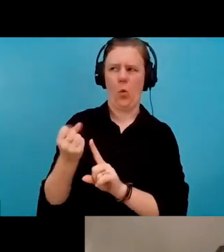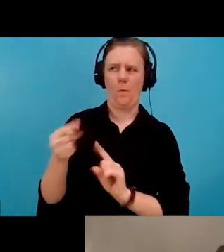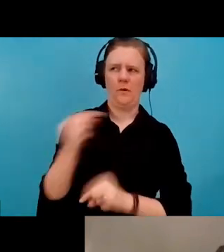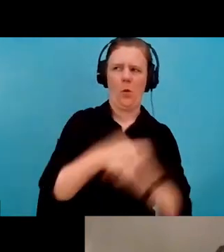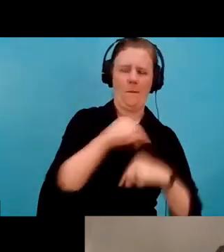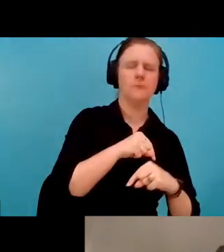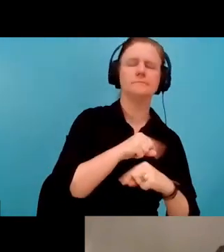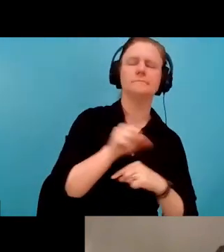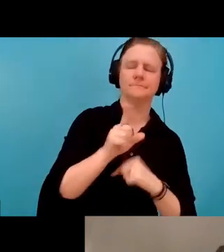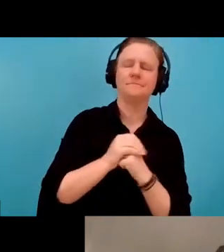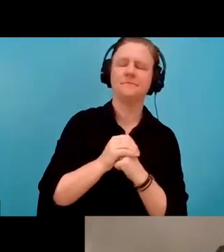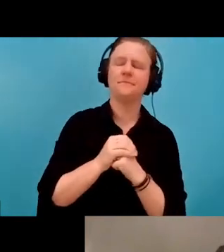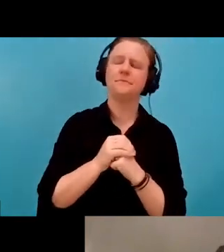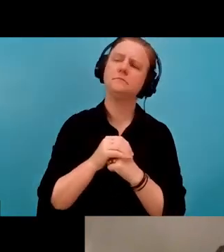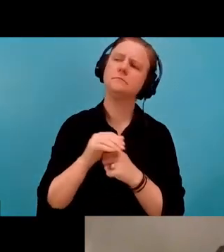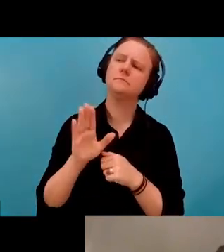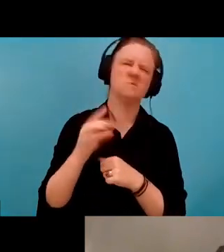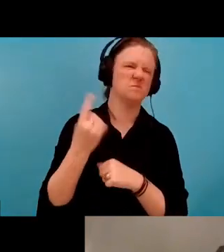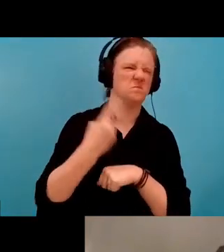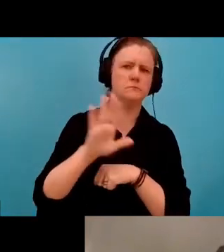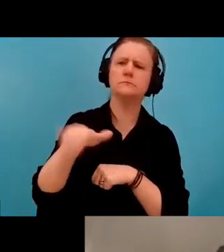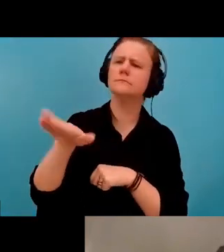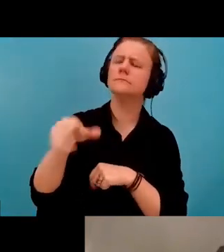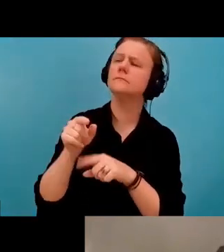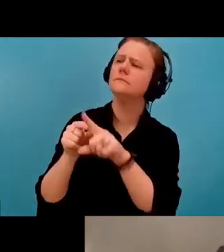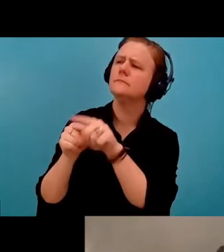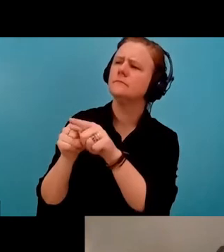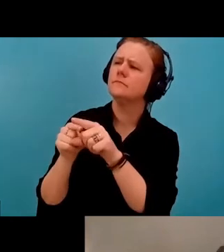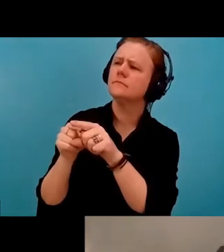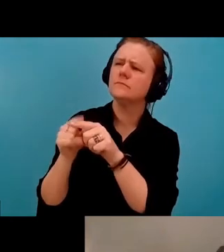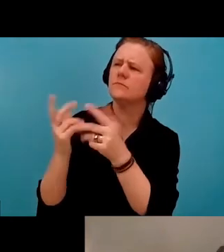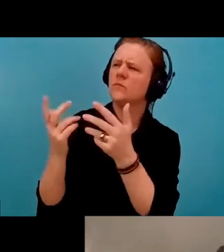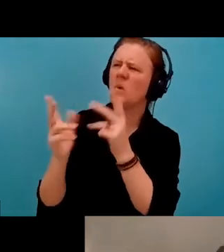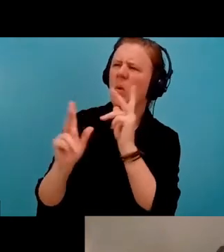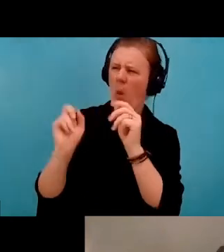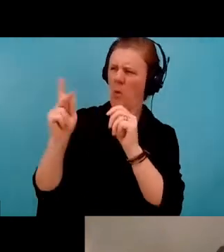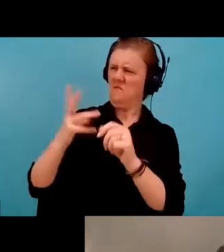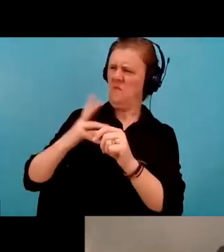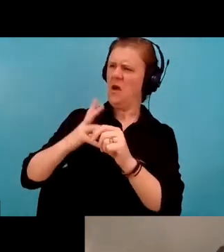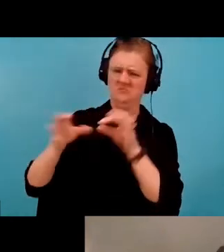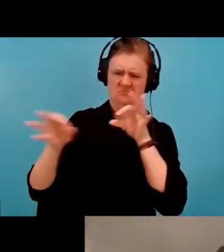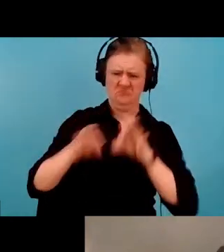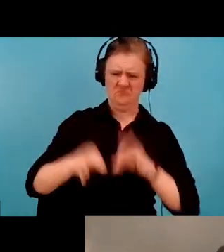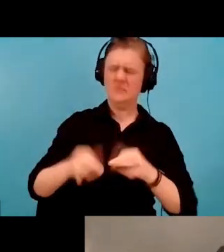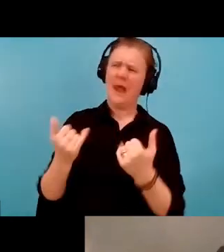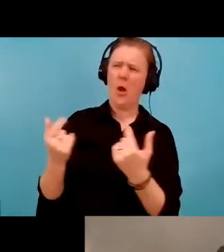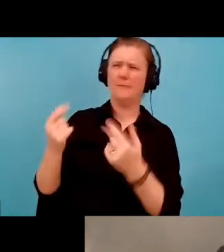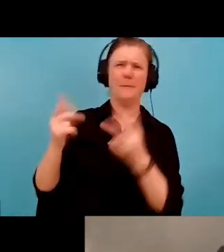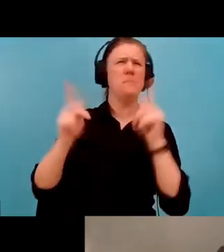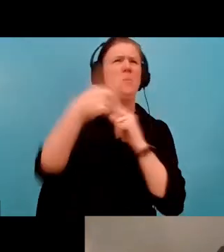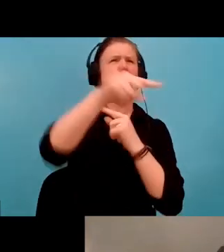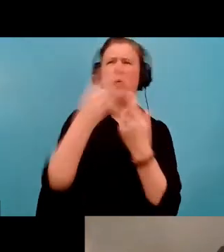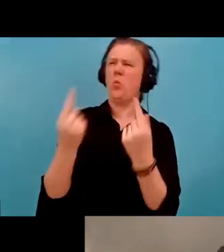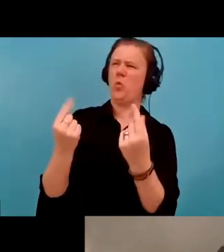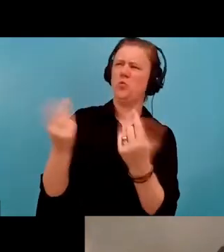context. I asked him, so, okay, what do you want people to do? Like, what do you think? And he